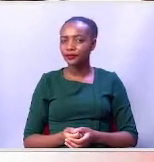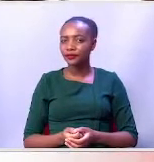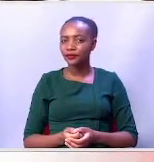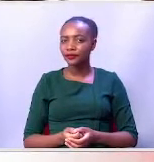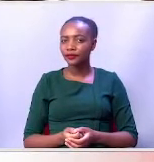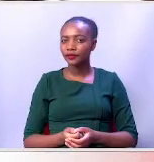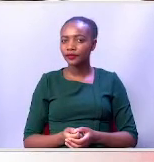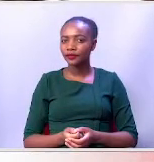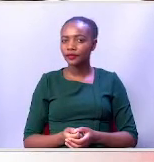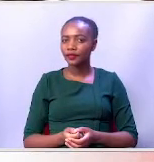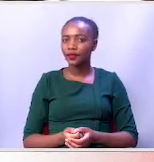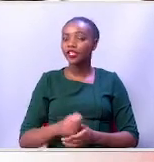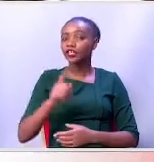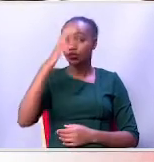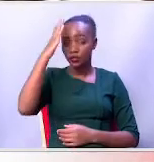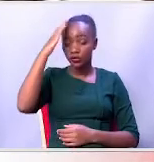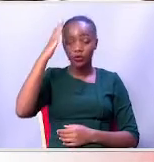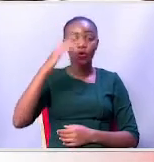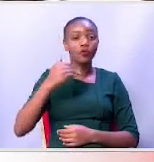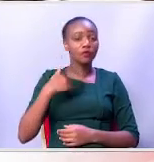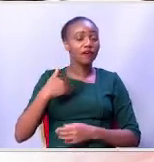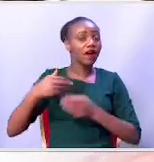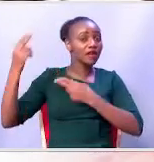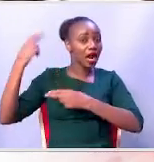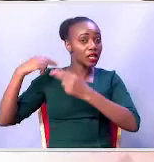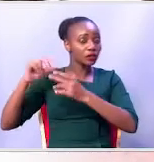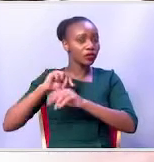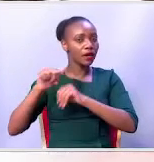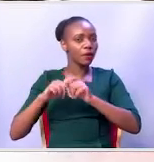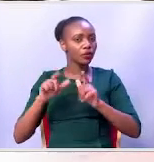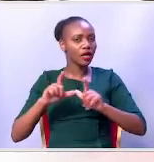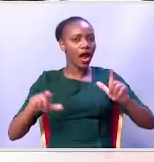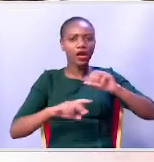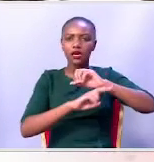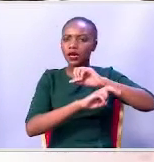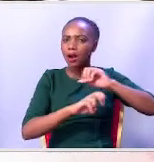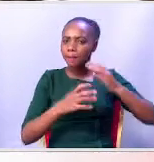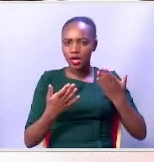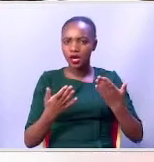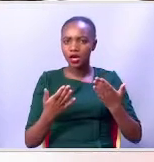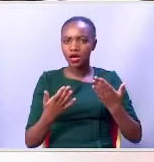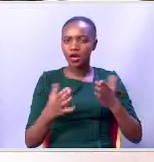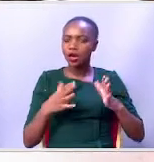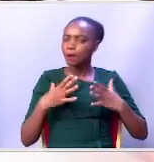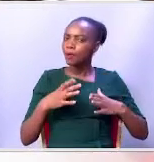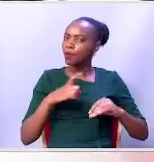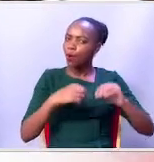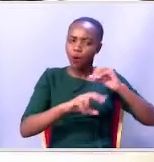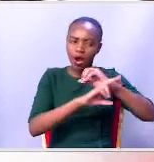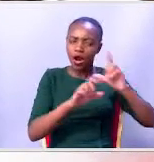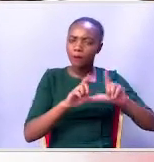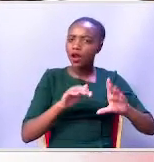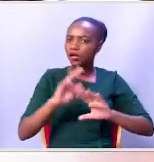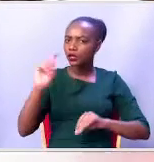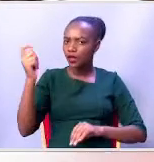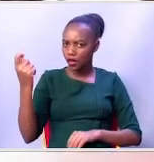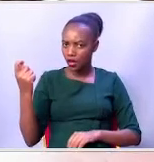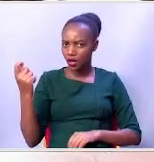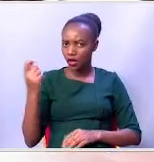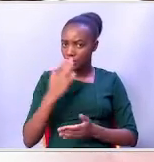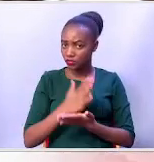If you want to look at the history, racist history, of those who have grabbed land in this